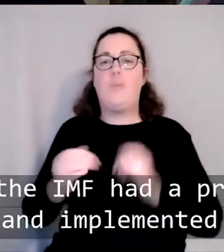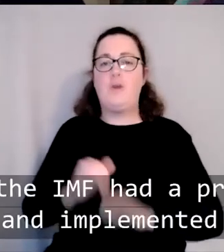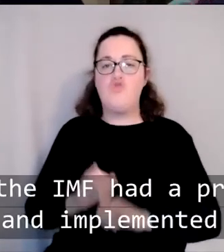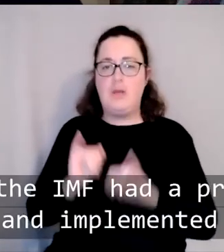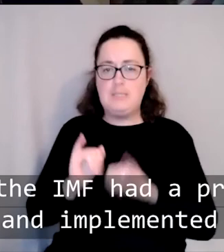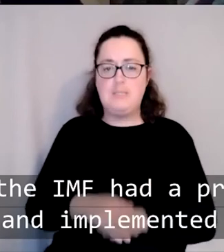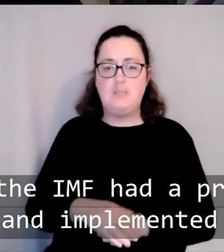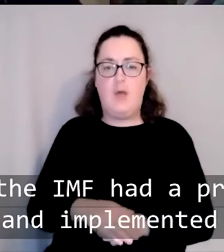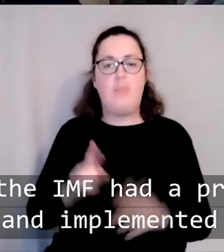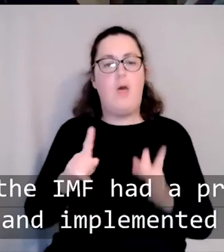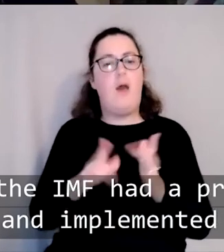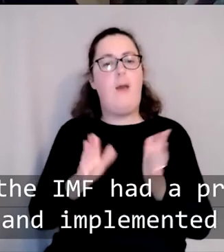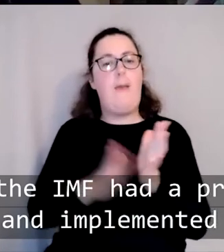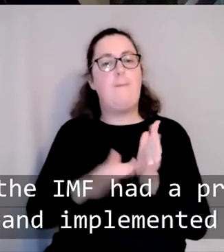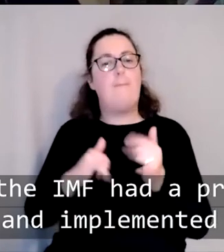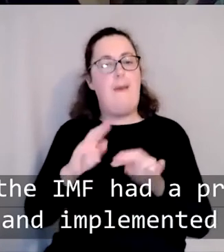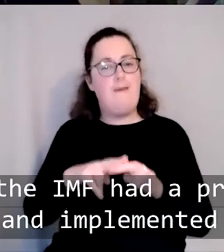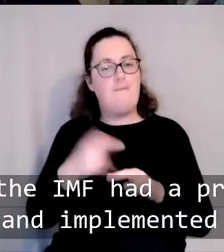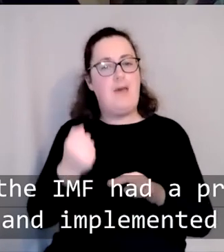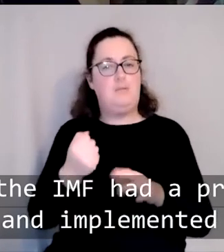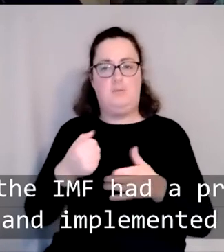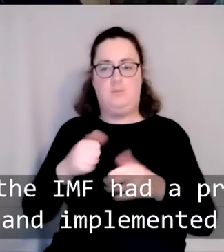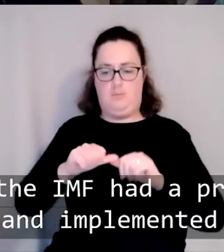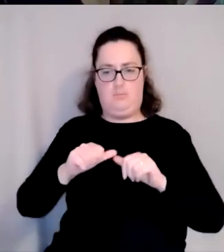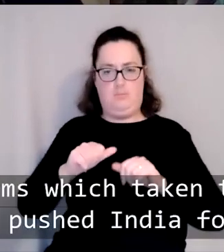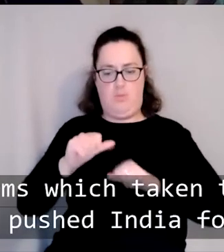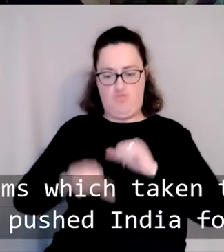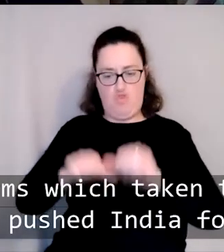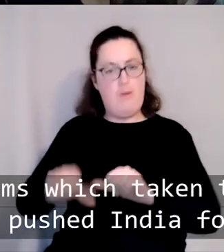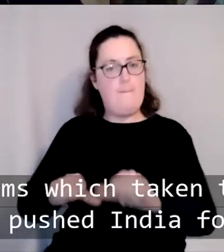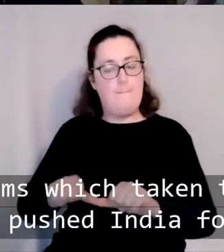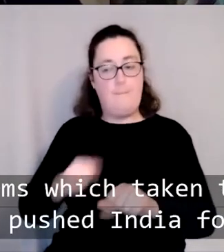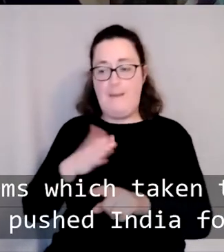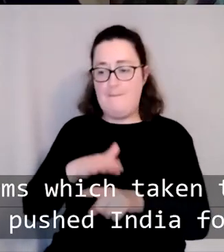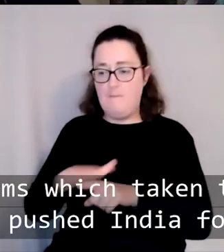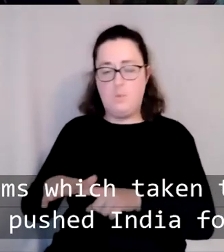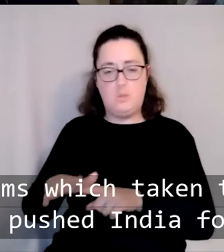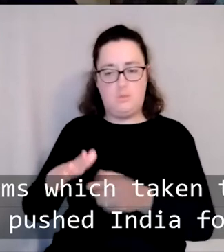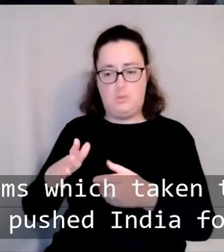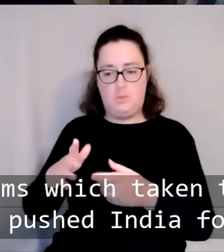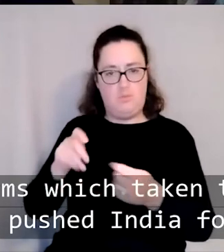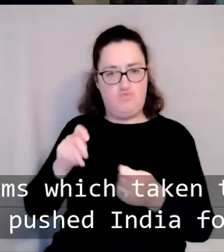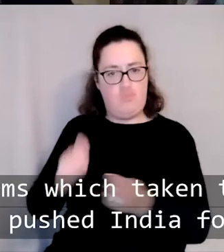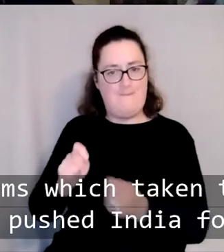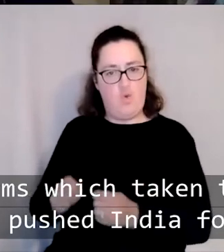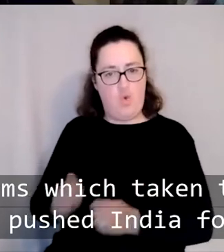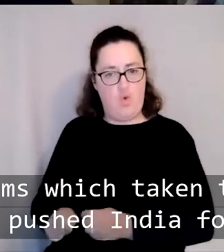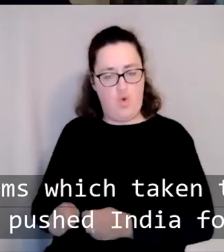when the IMF had a program in India and implemented a series of reforms which, taken